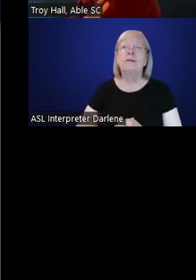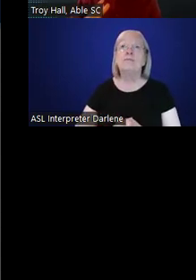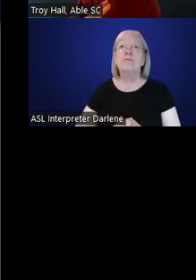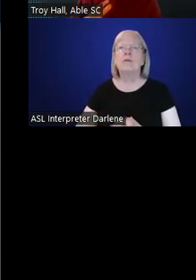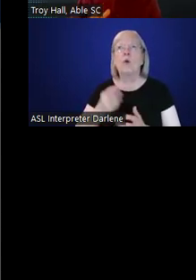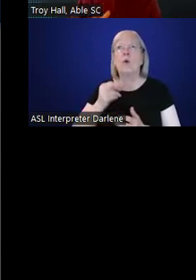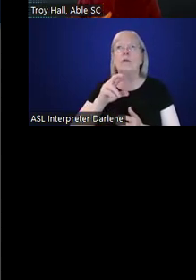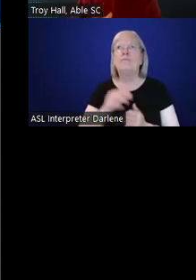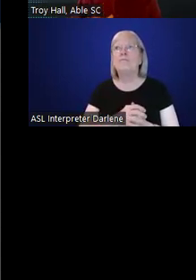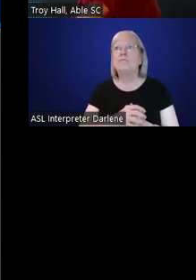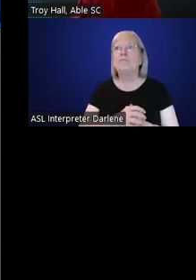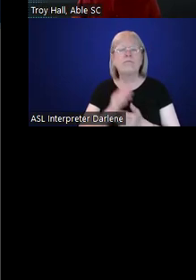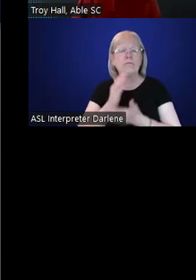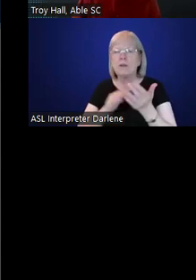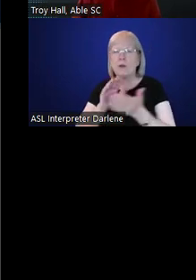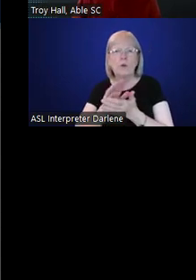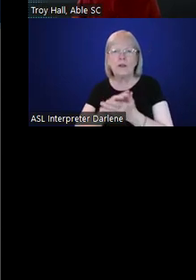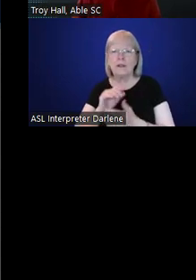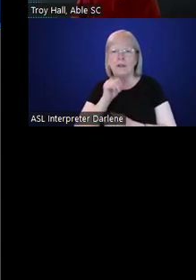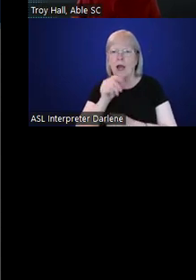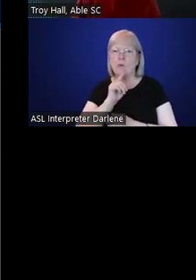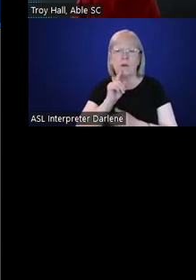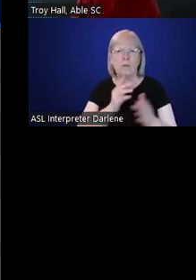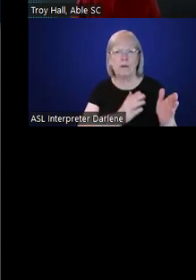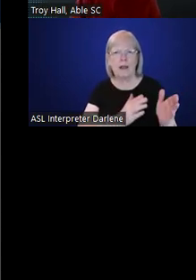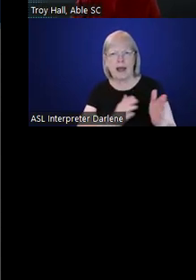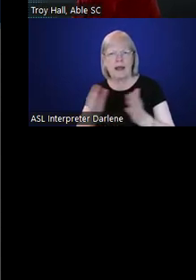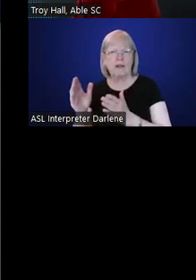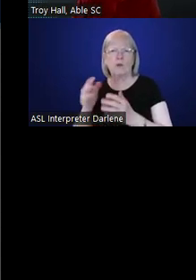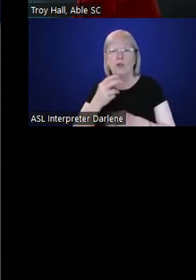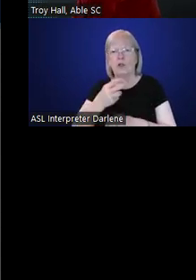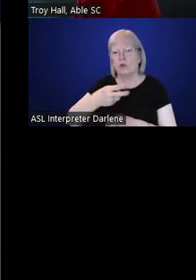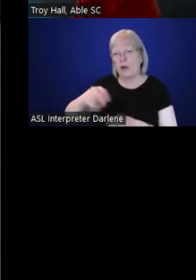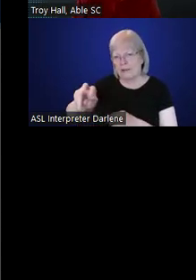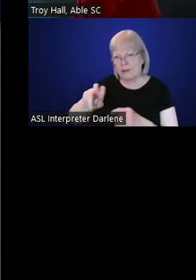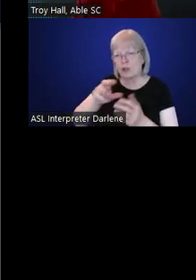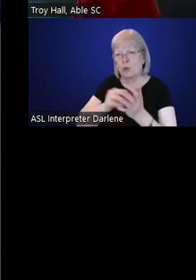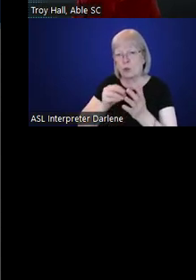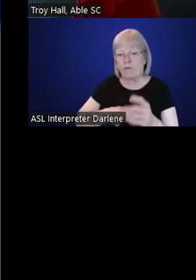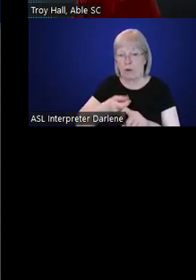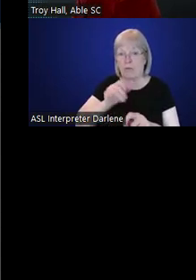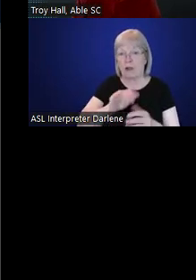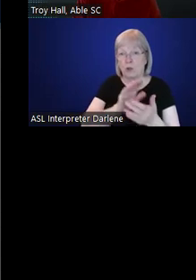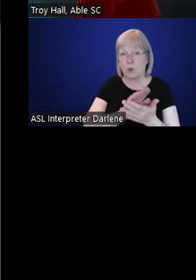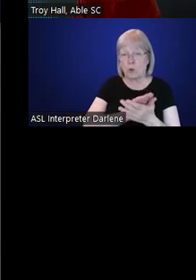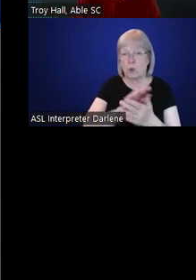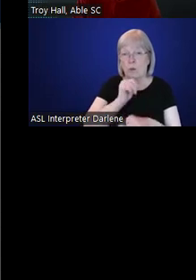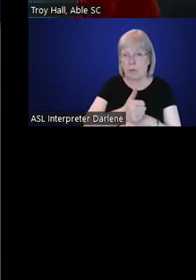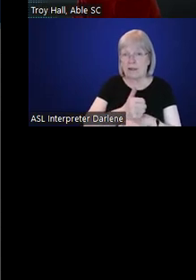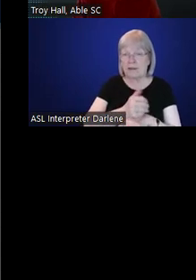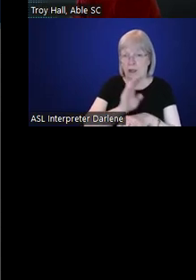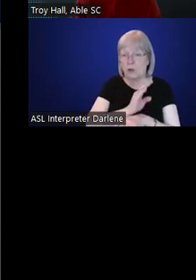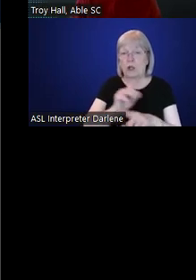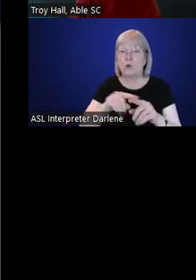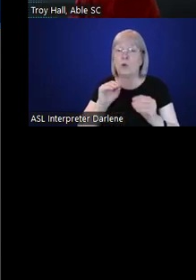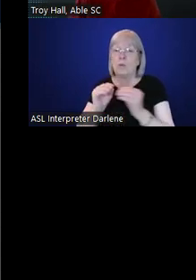Schools may not really plan to transition students from school-based enterprises into more advanced work-based learning. So